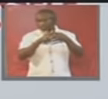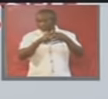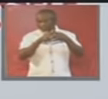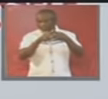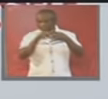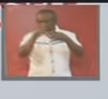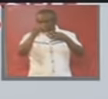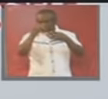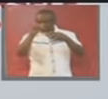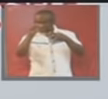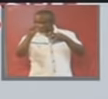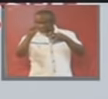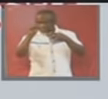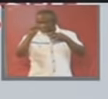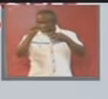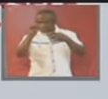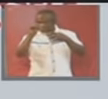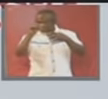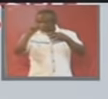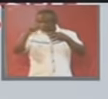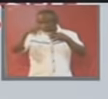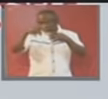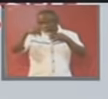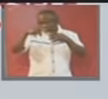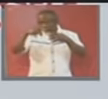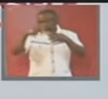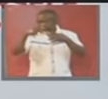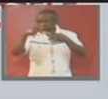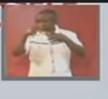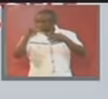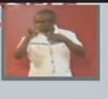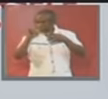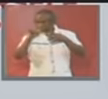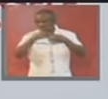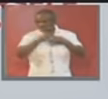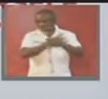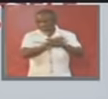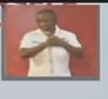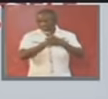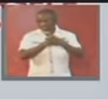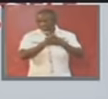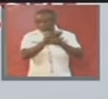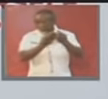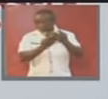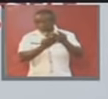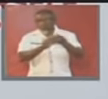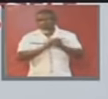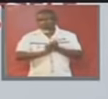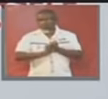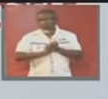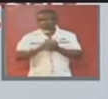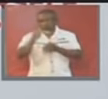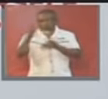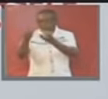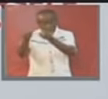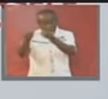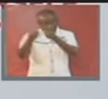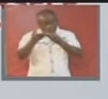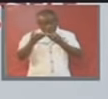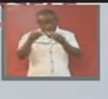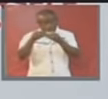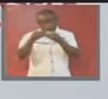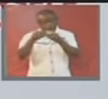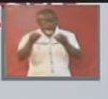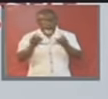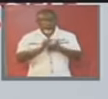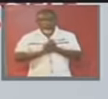for some extra details on those 4 vaccines, so that is what took place in the meeting yesterday. So Dr. Wheeler might want